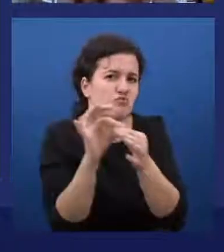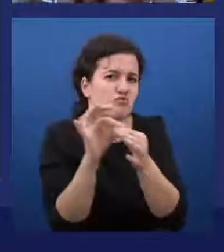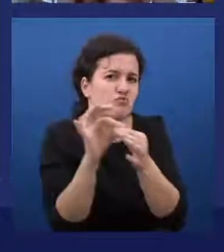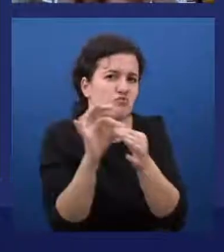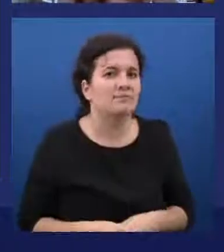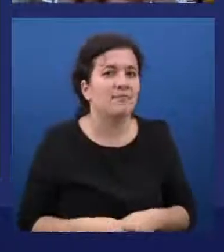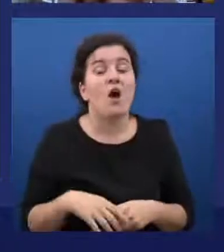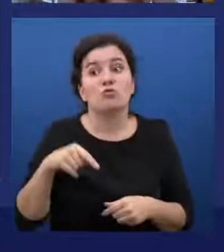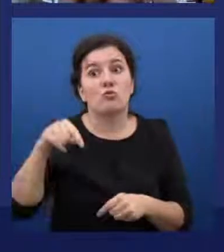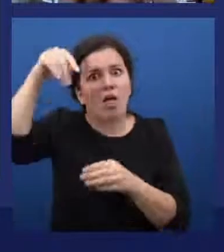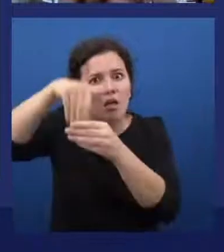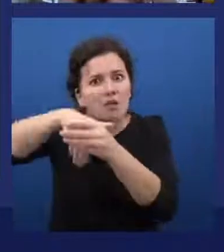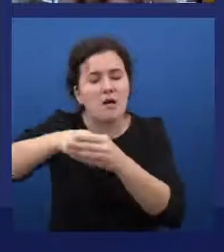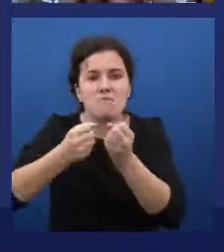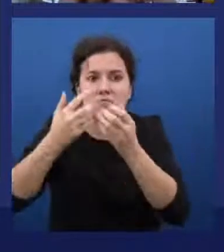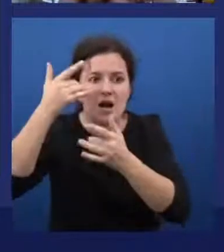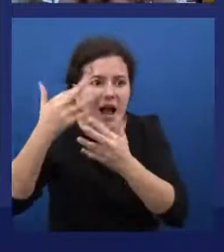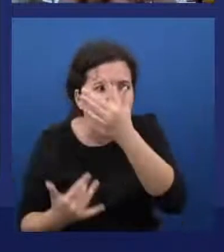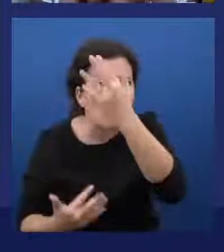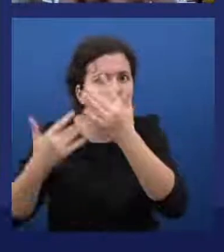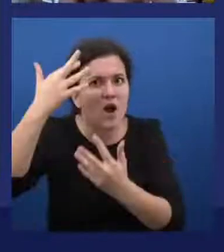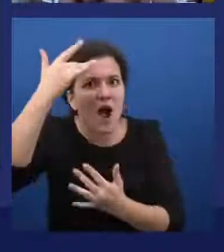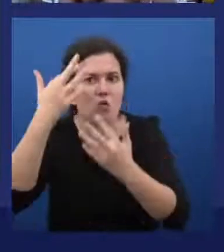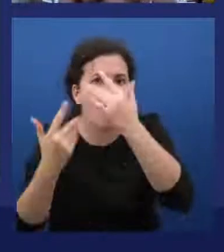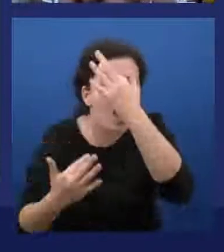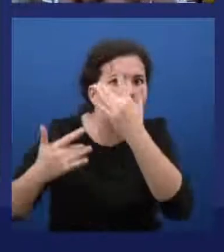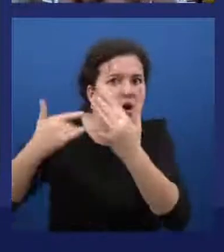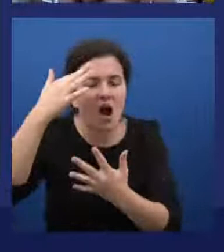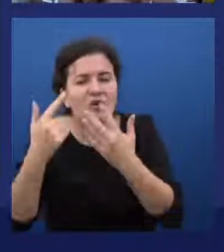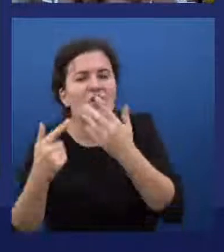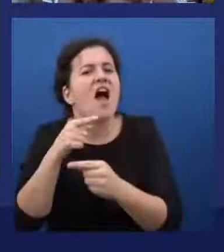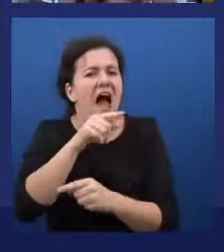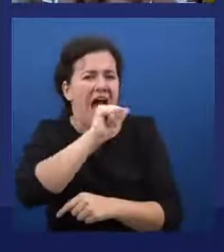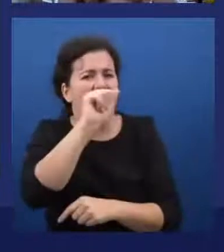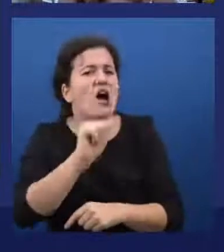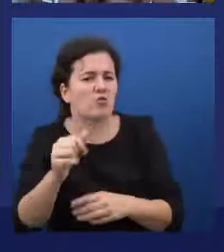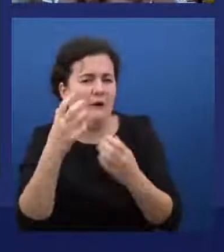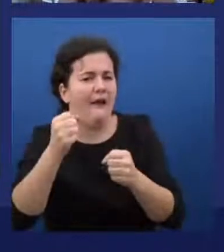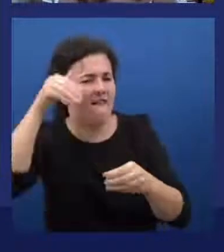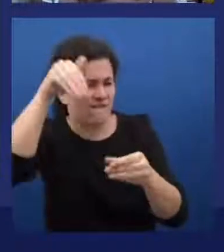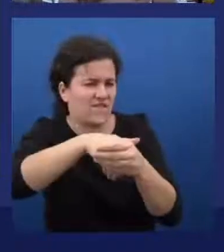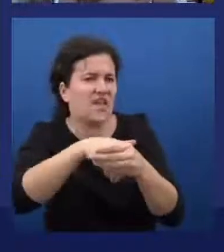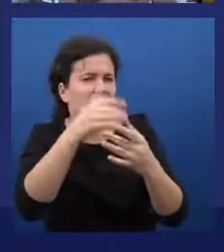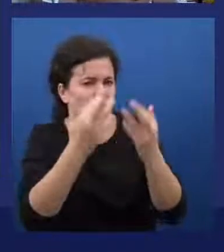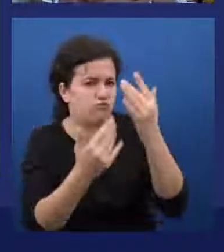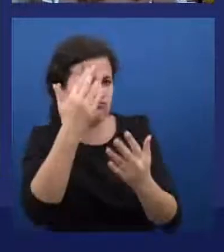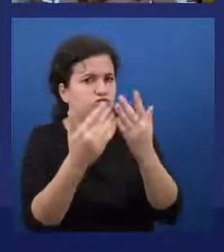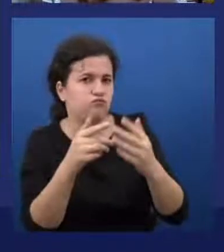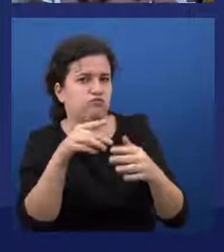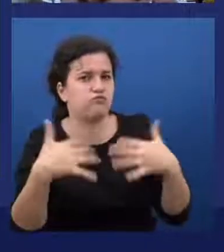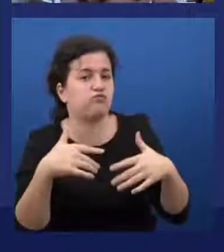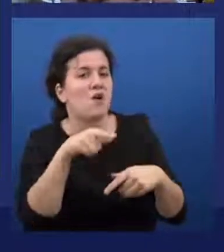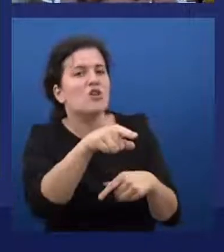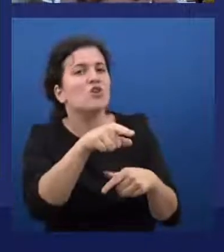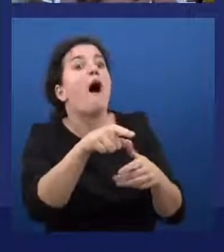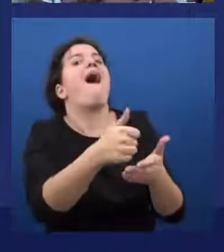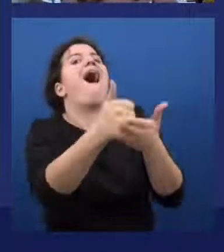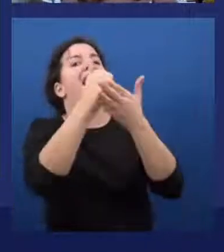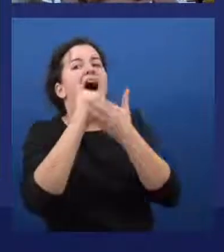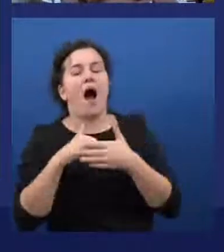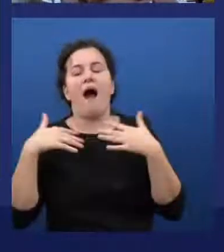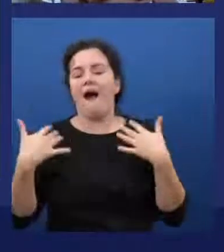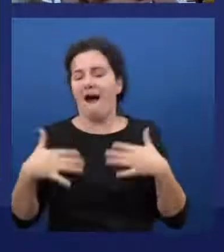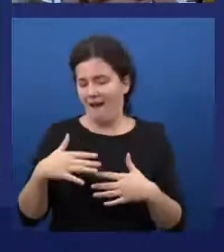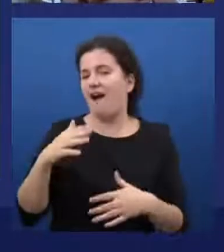calculators on Azure where they can help you to kind of understand